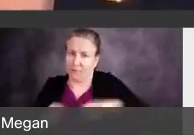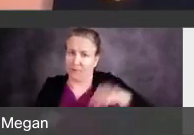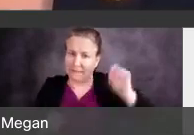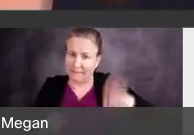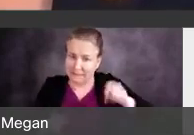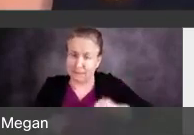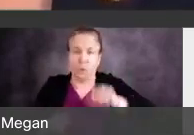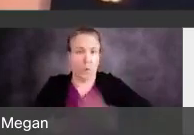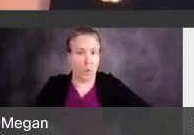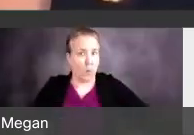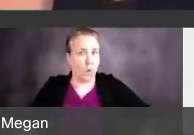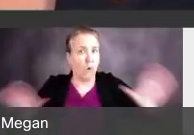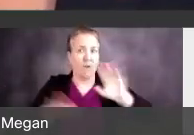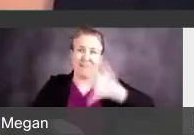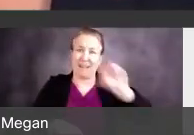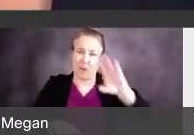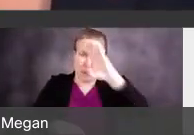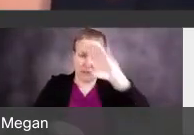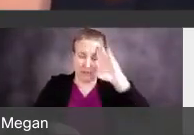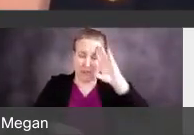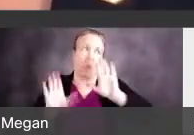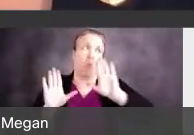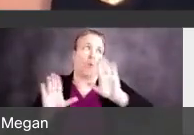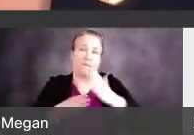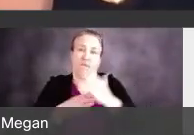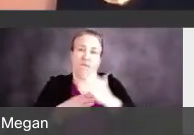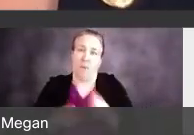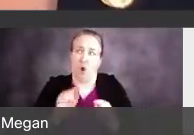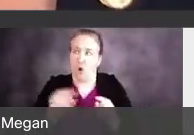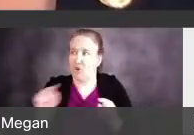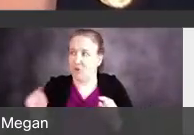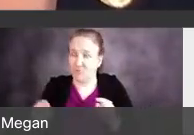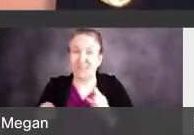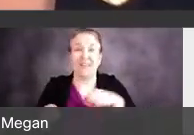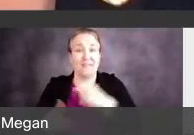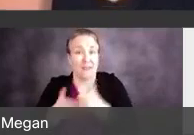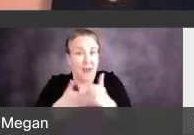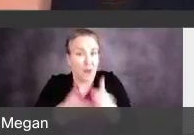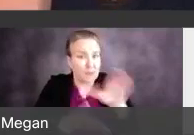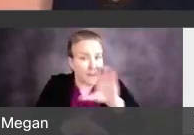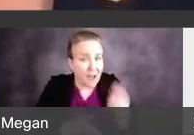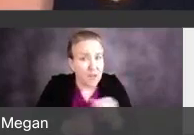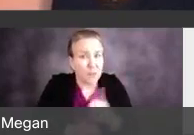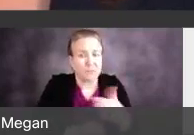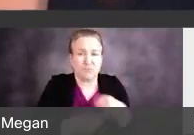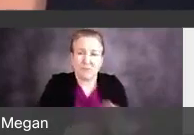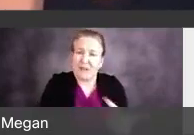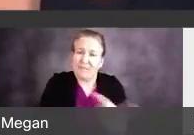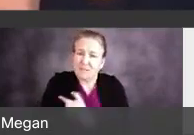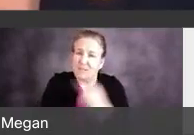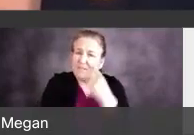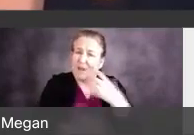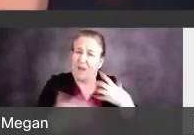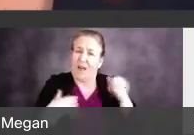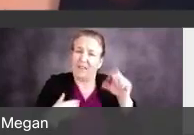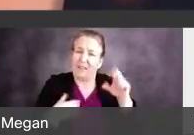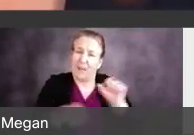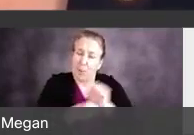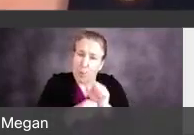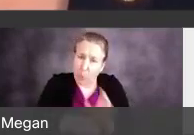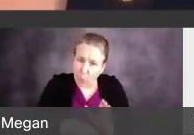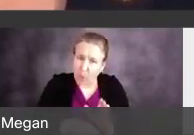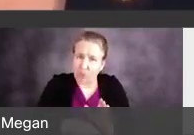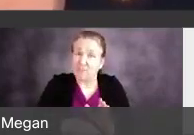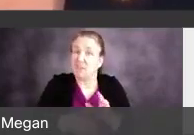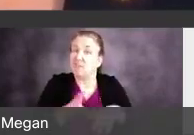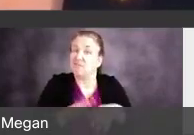the county. They've been wonderful partners. They have helped the county in vaccinating healthcare workers outside of their hospitals. They've